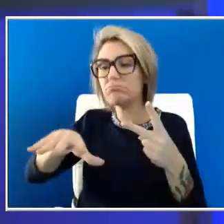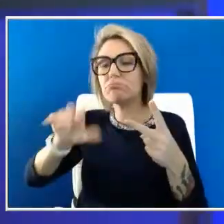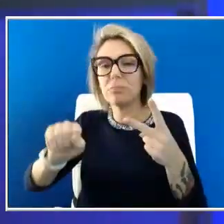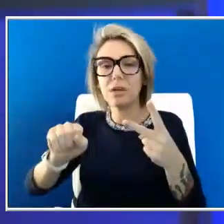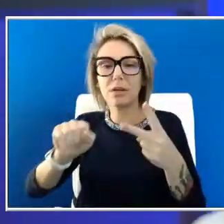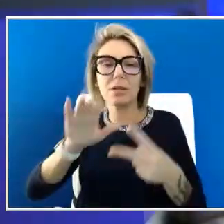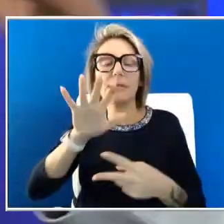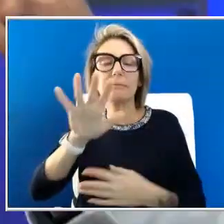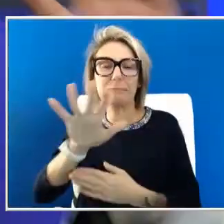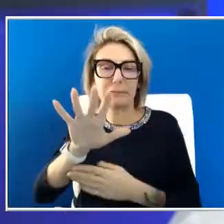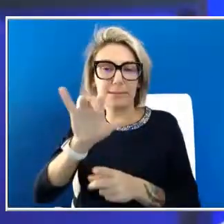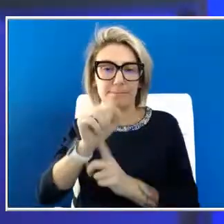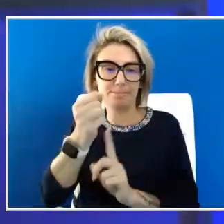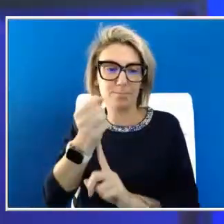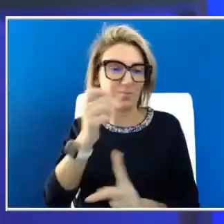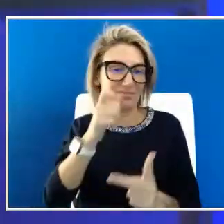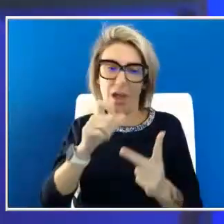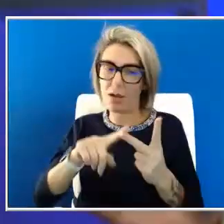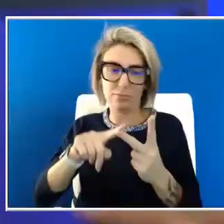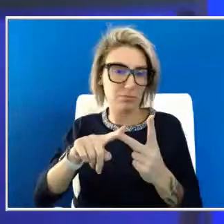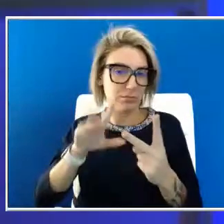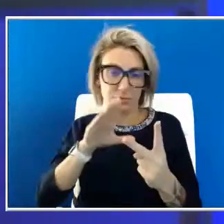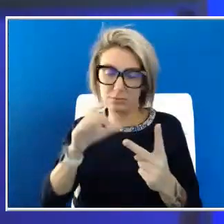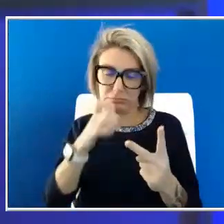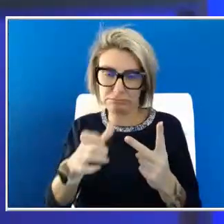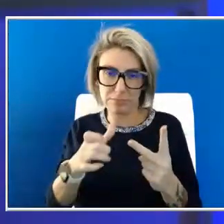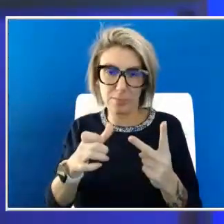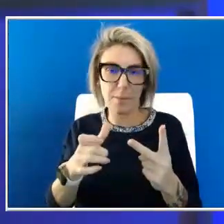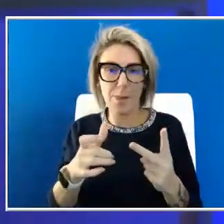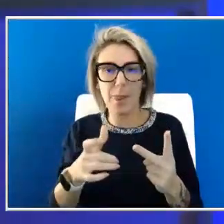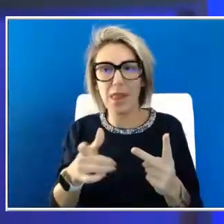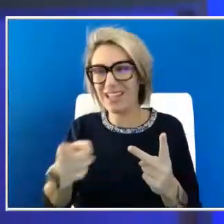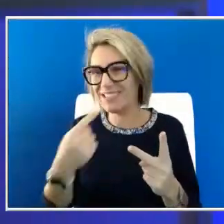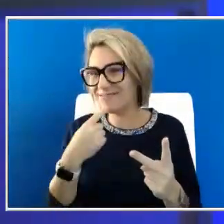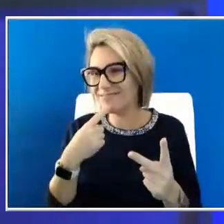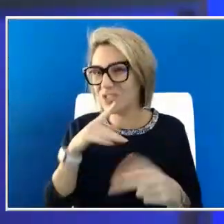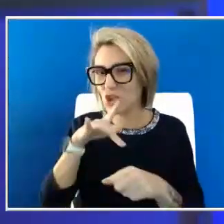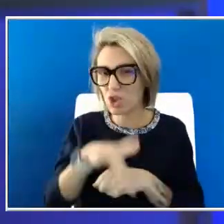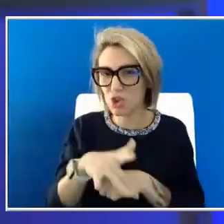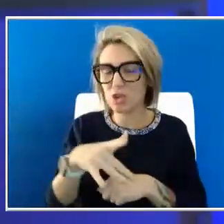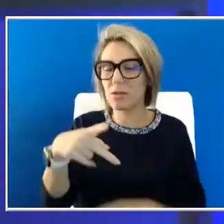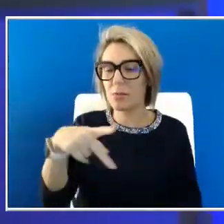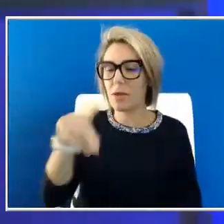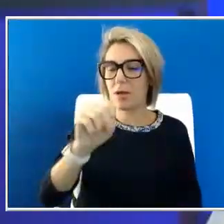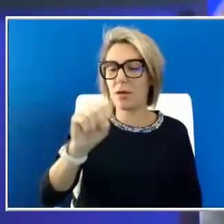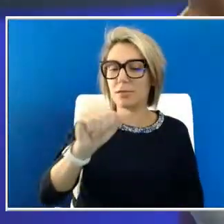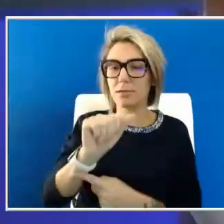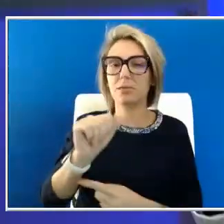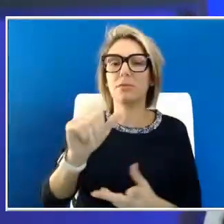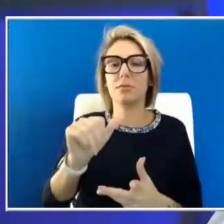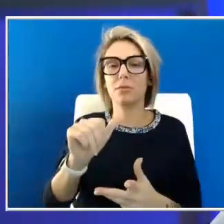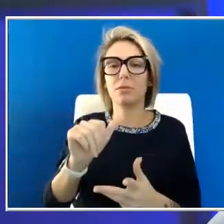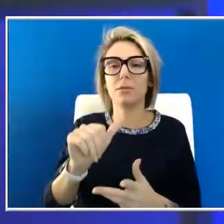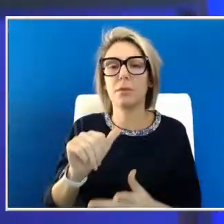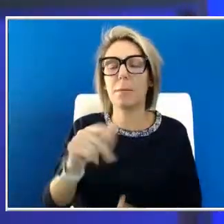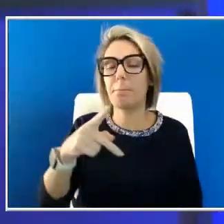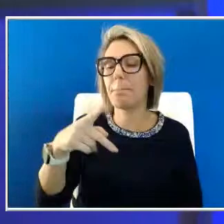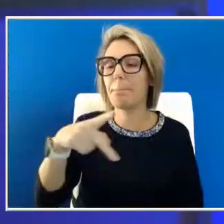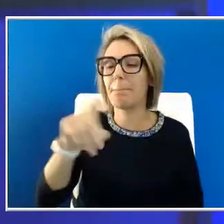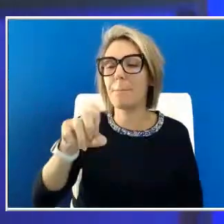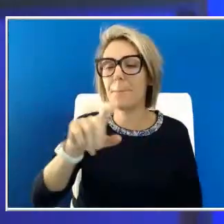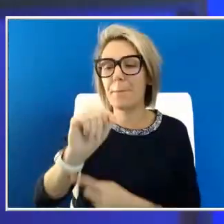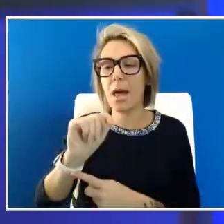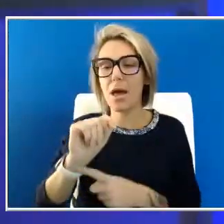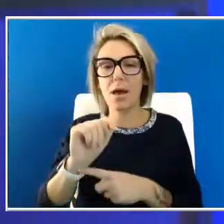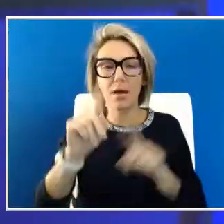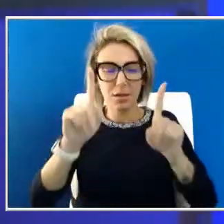case was not metastatic. We did, as he was saying earlier, he had a PSMA PET scan to look for metastasis. It looked great.